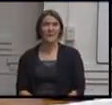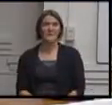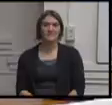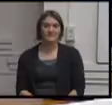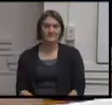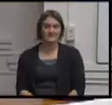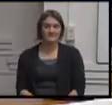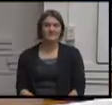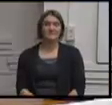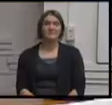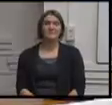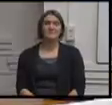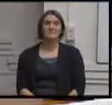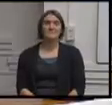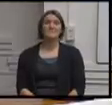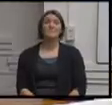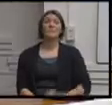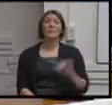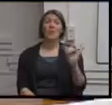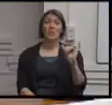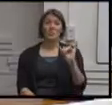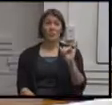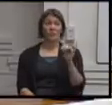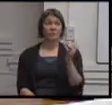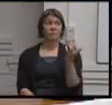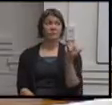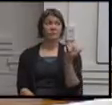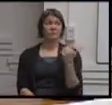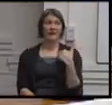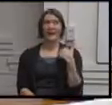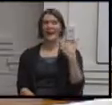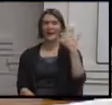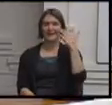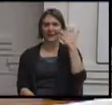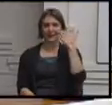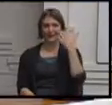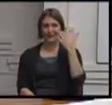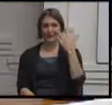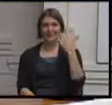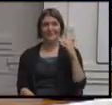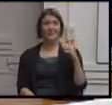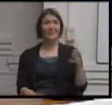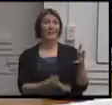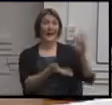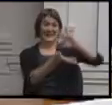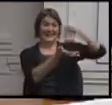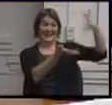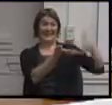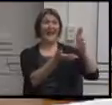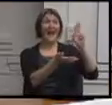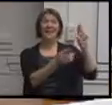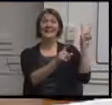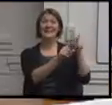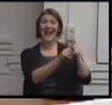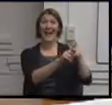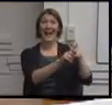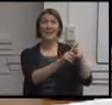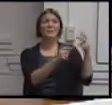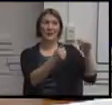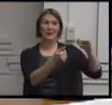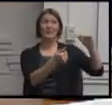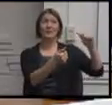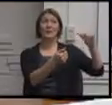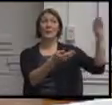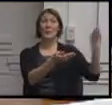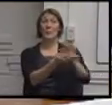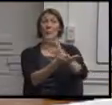And then also recognizing that it's difficult to spend down the surplus beyond the 10% guideline